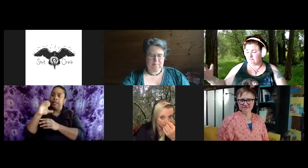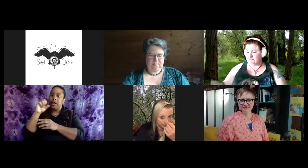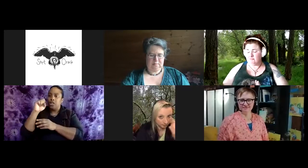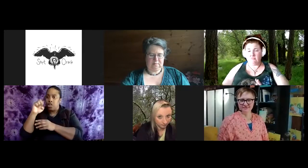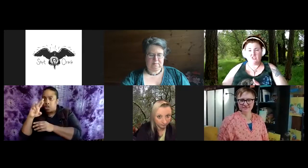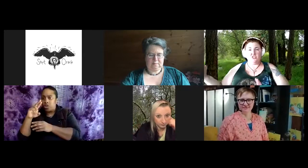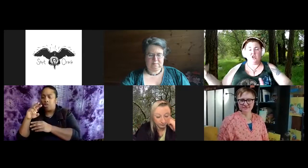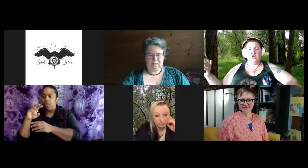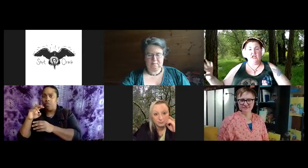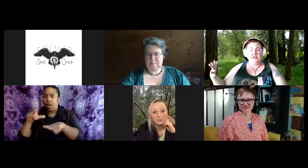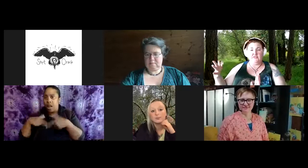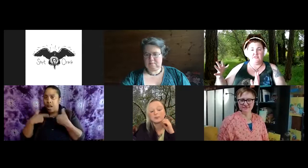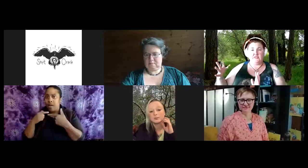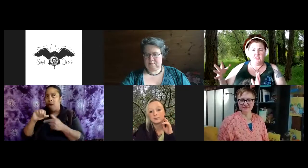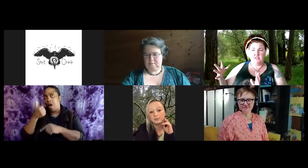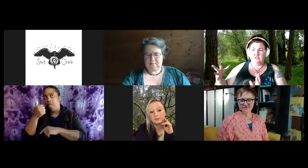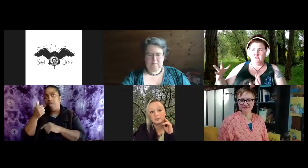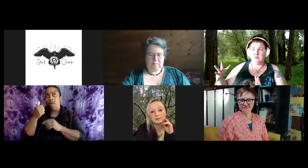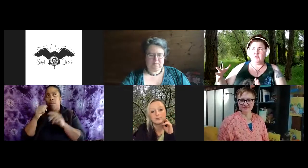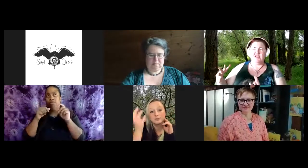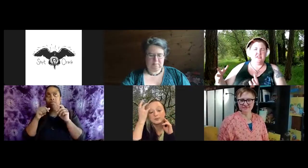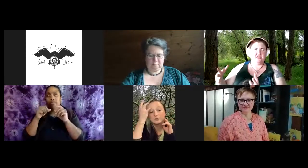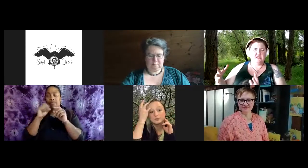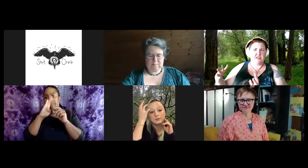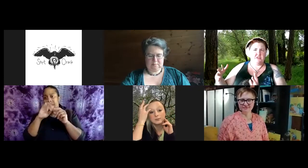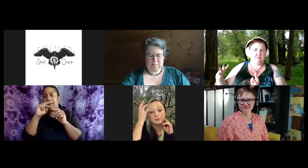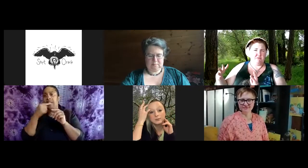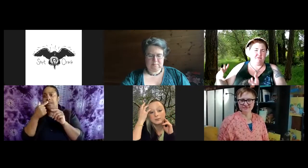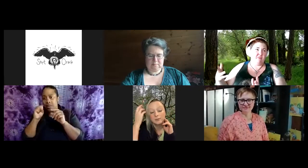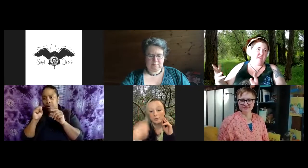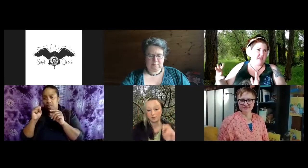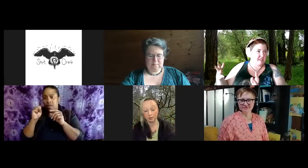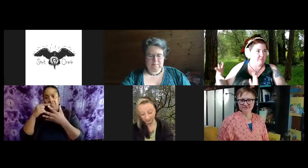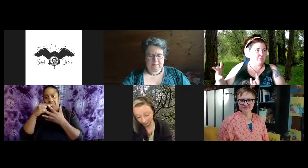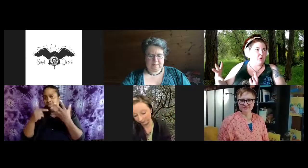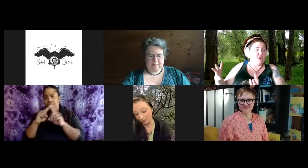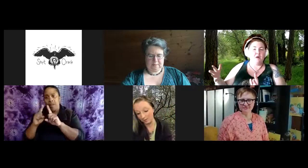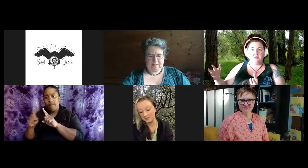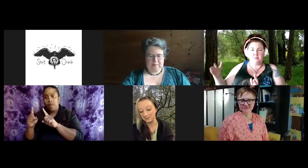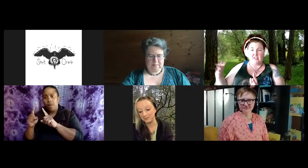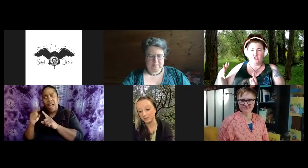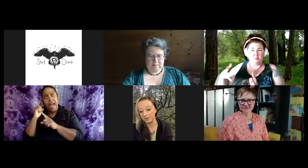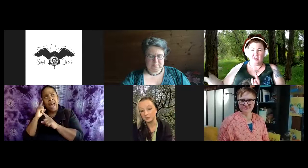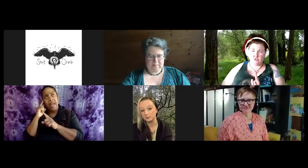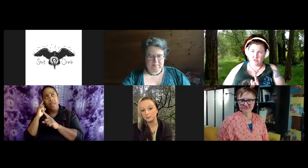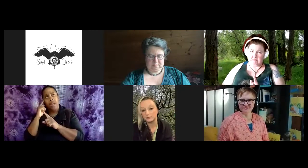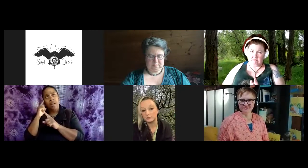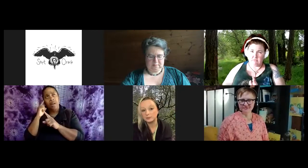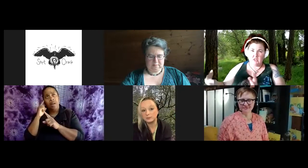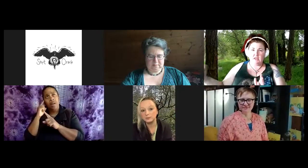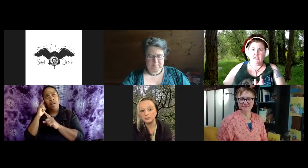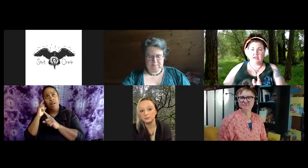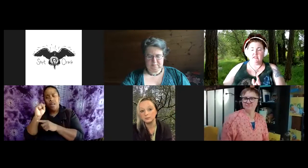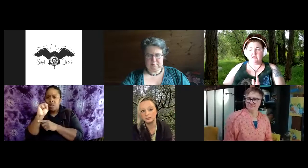where just all of what we consider, I guess the more common term might be like